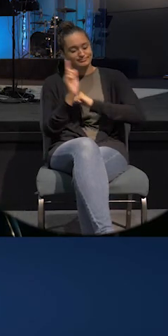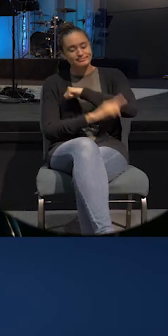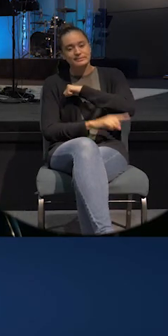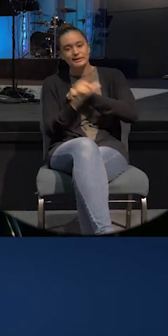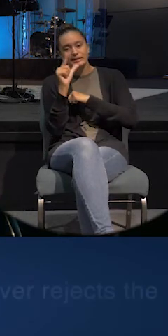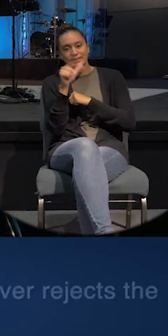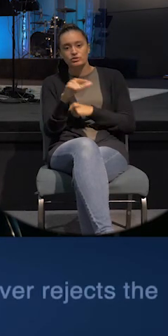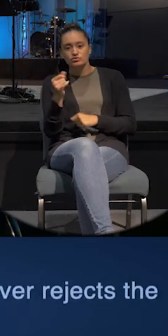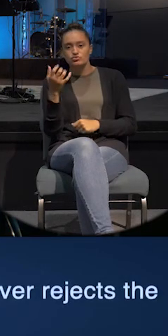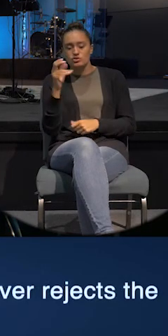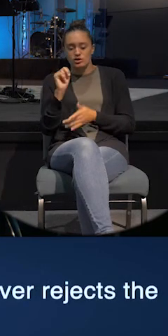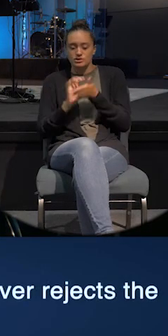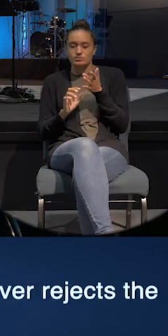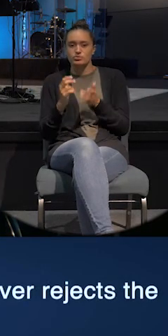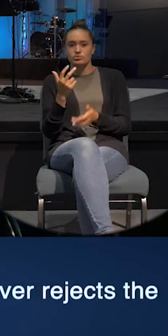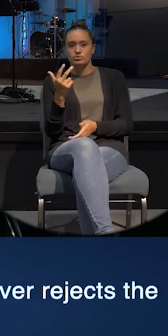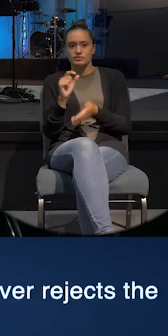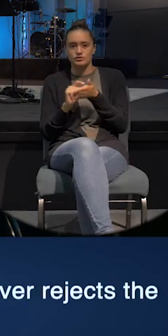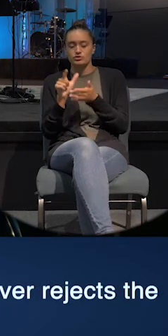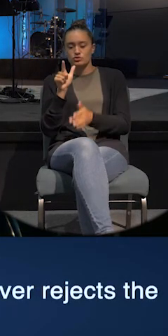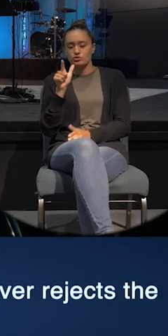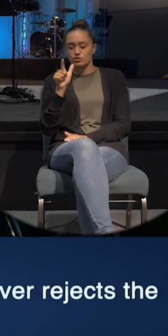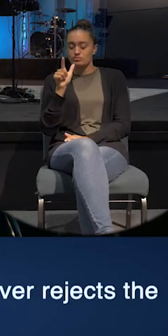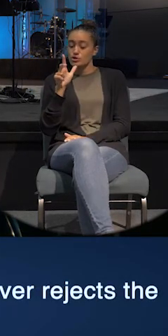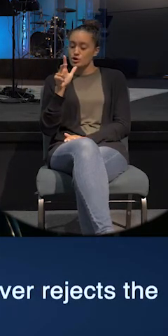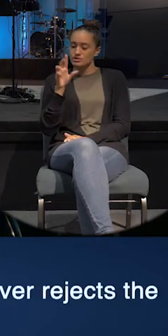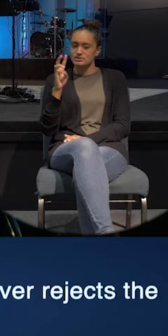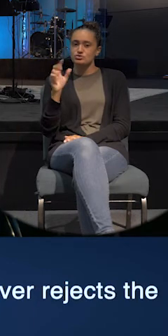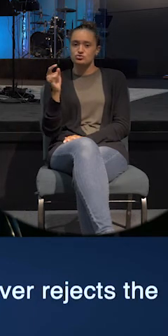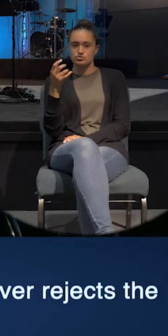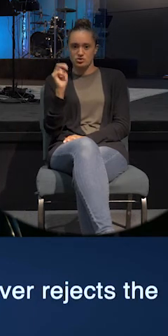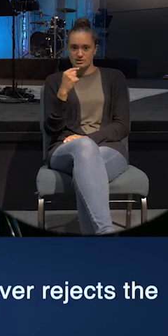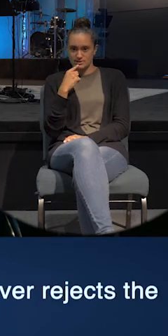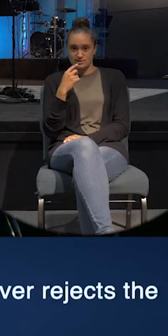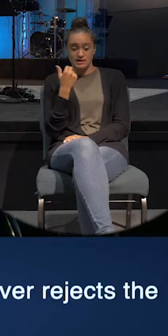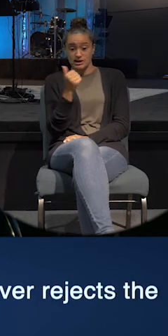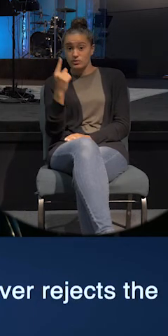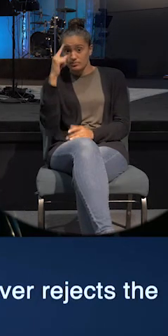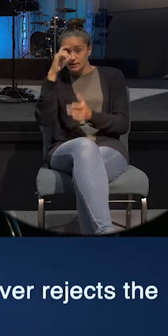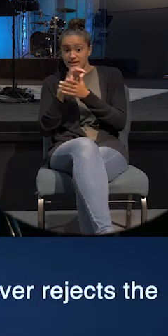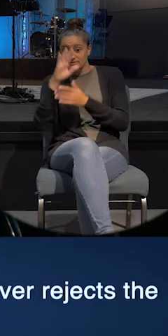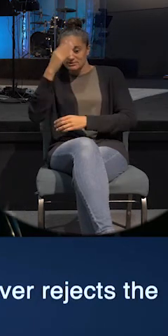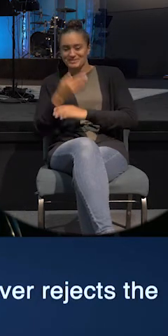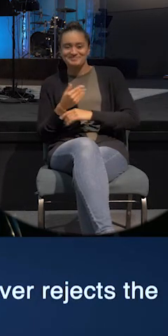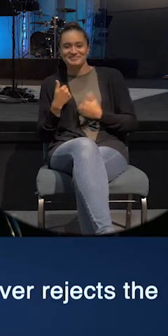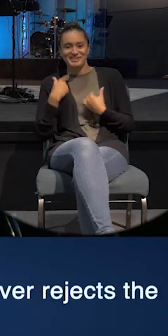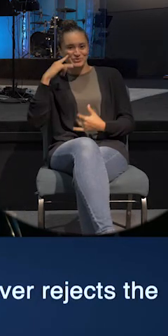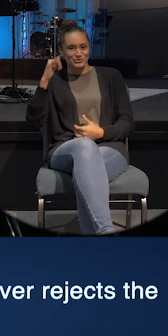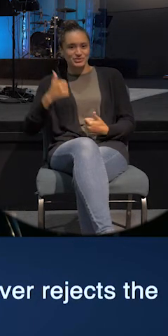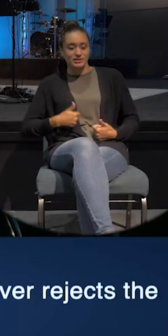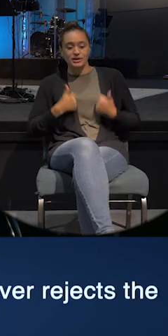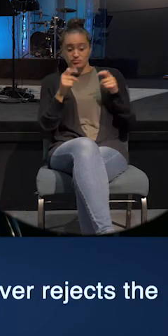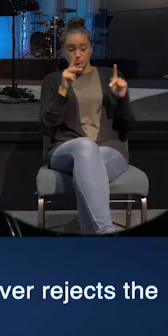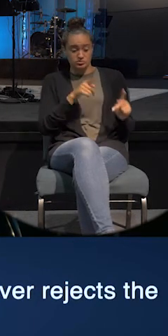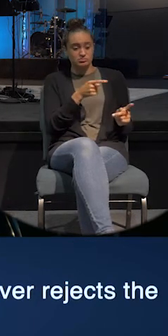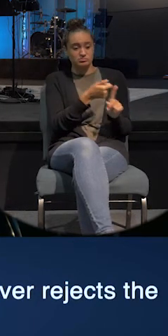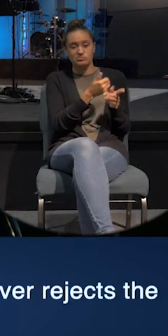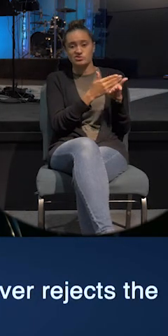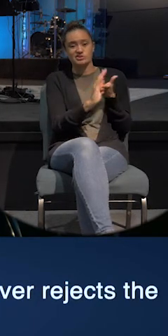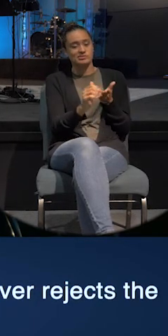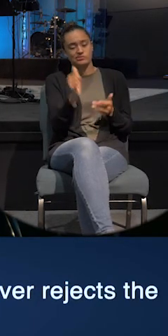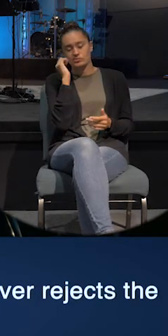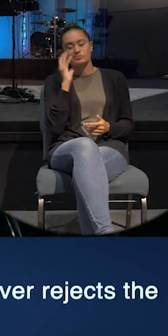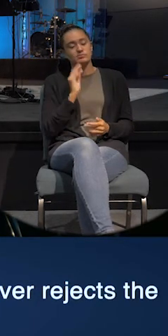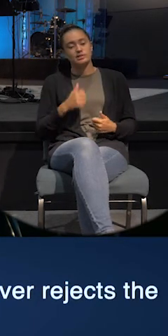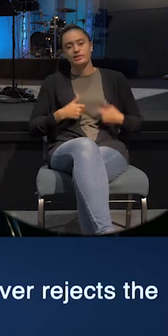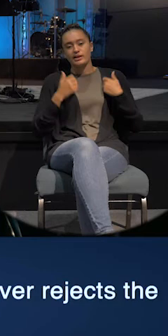In John 3:36, John the Baptist said, "Whoever believes in the Son has eternal life, but whoever rejects the Son will not see life, for